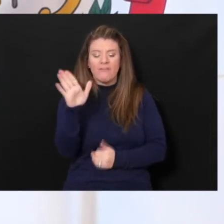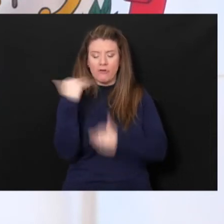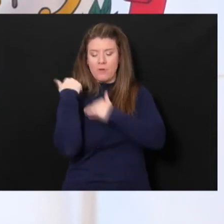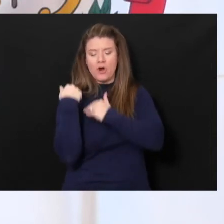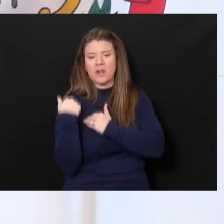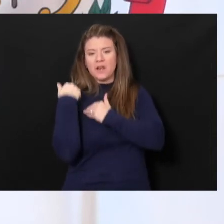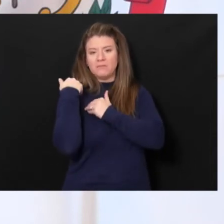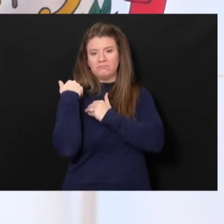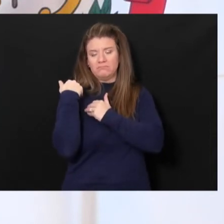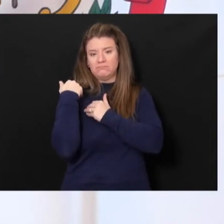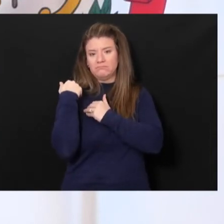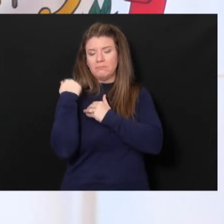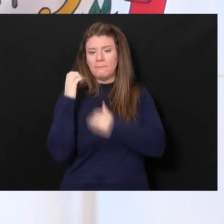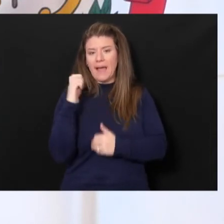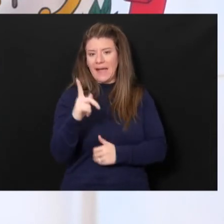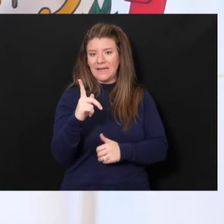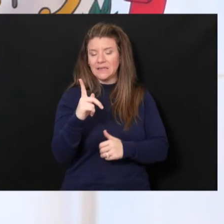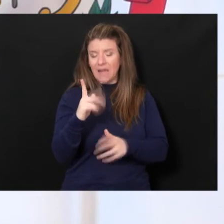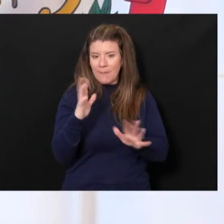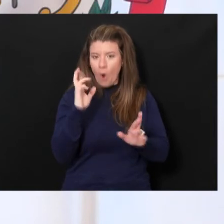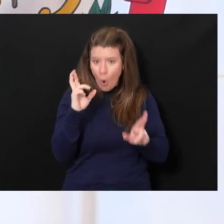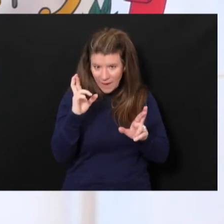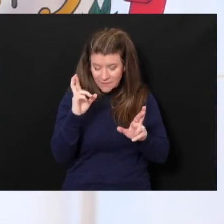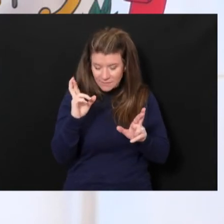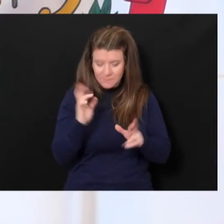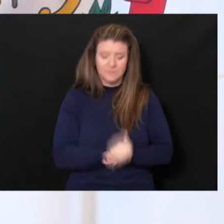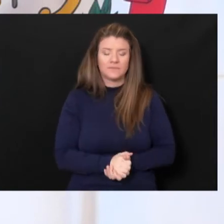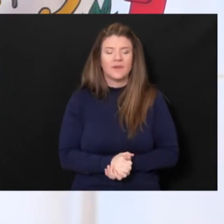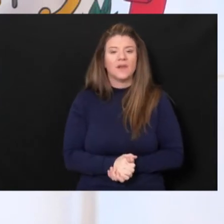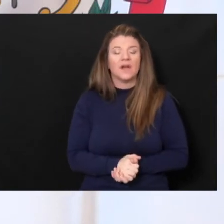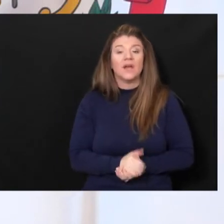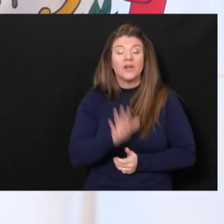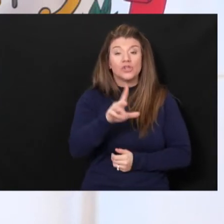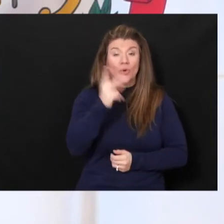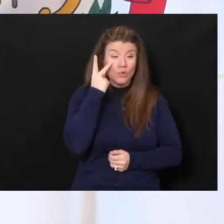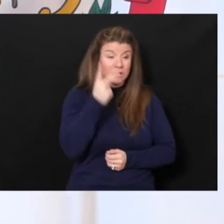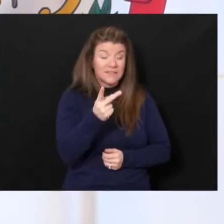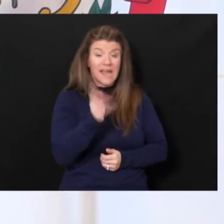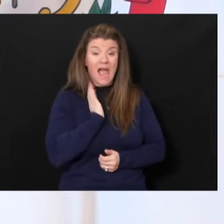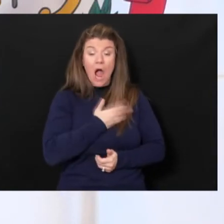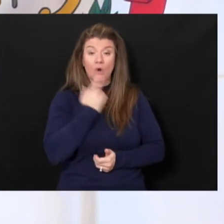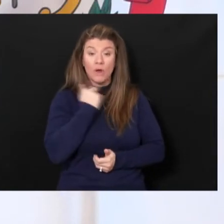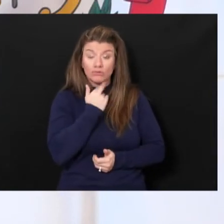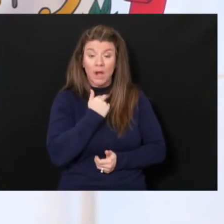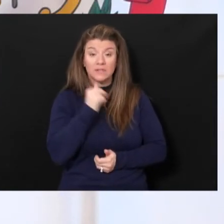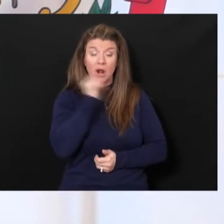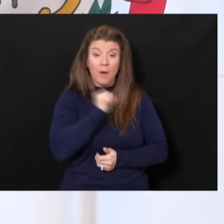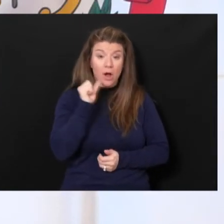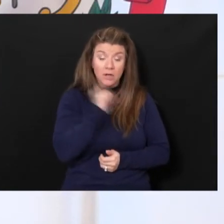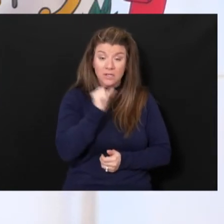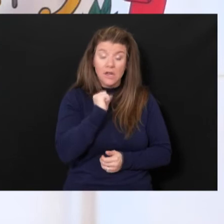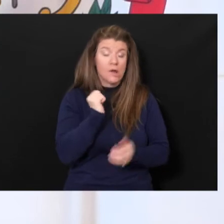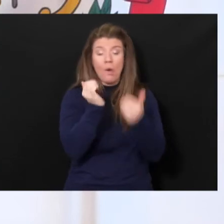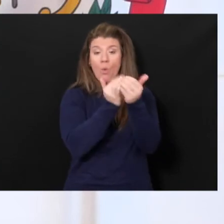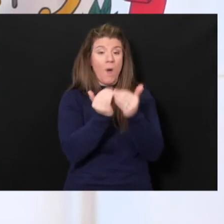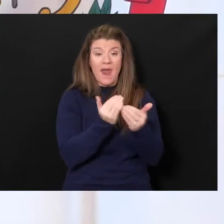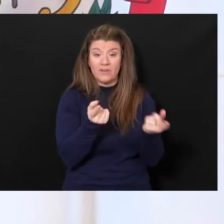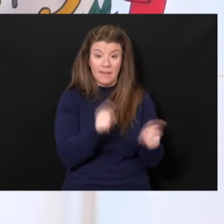back. And what I would tell you just this, from the standpoint of our restaurants and our bars and whatever it may